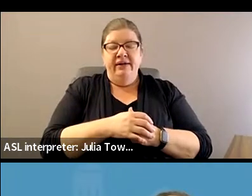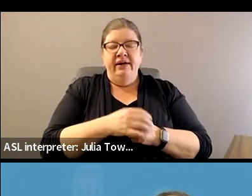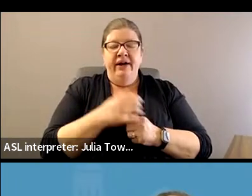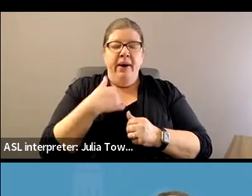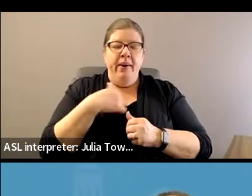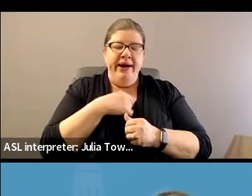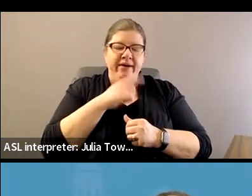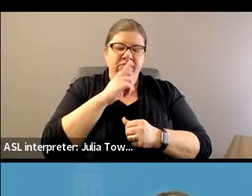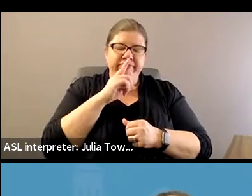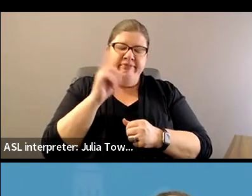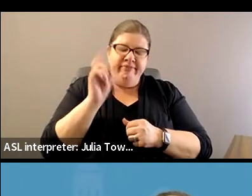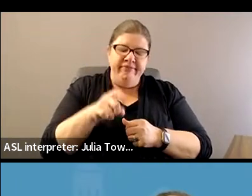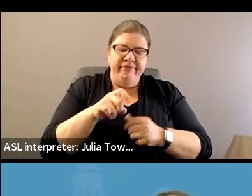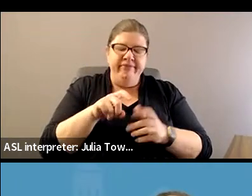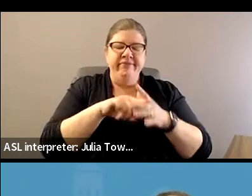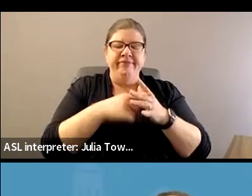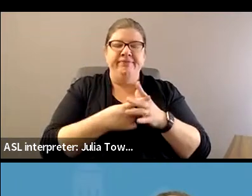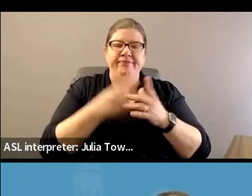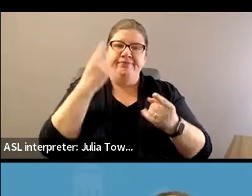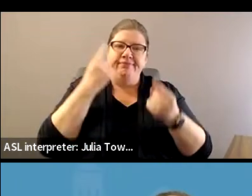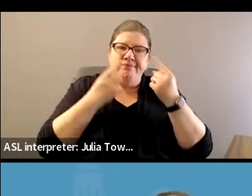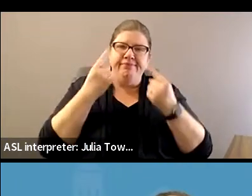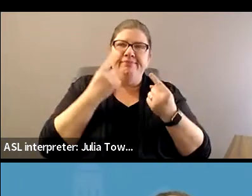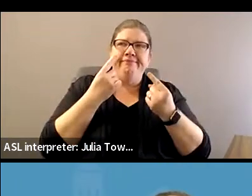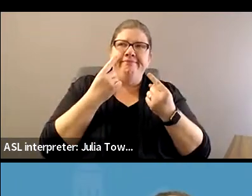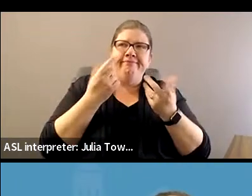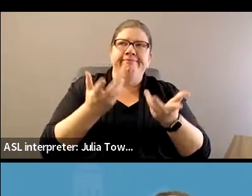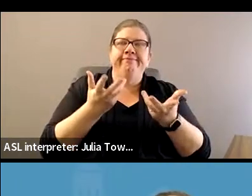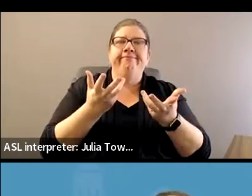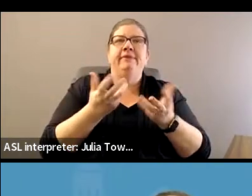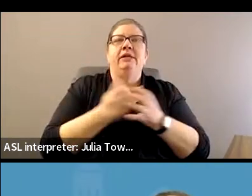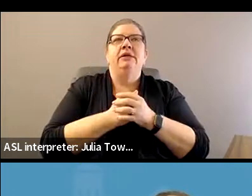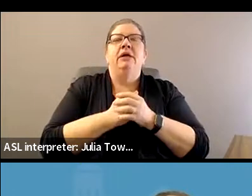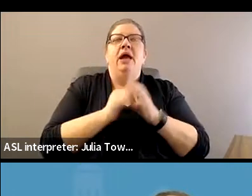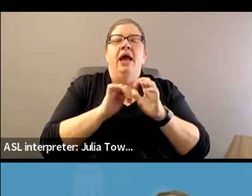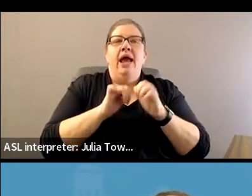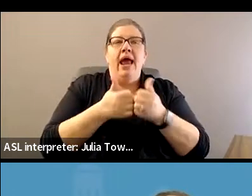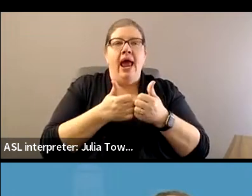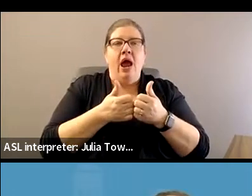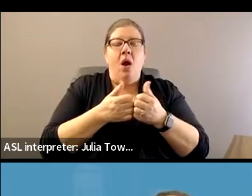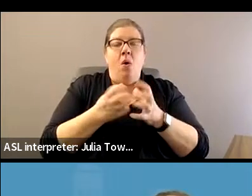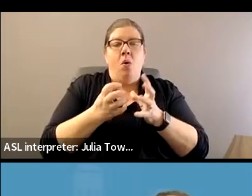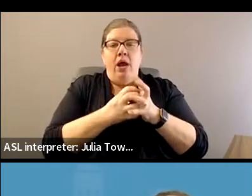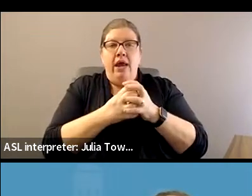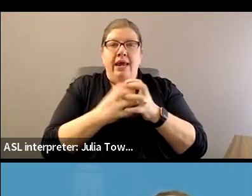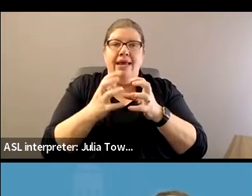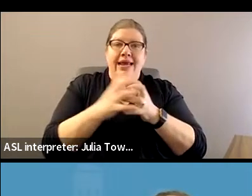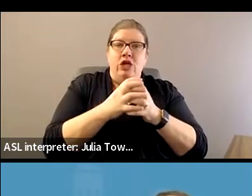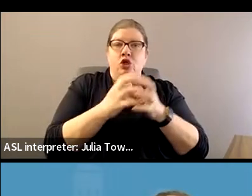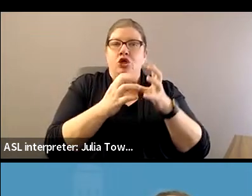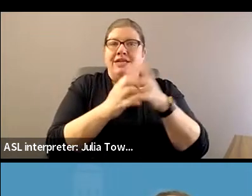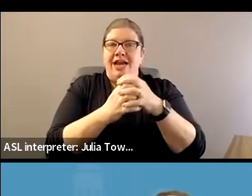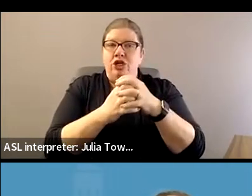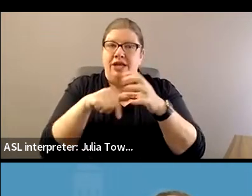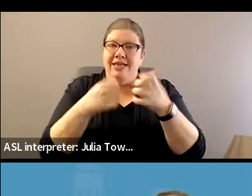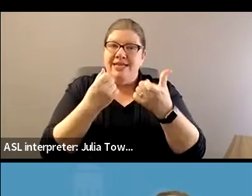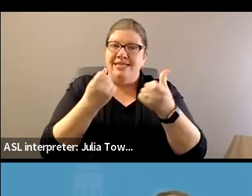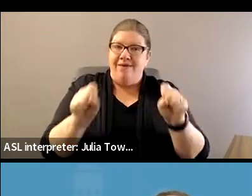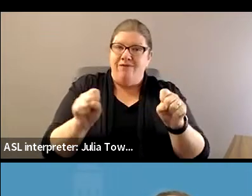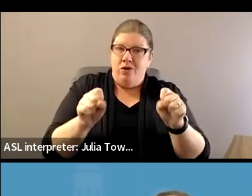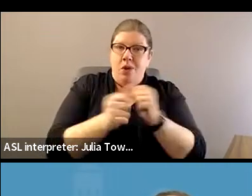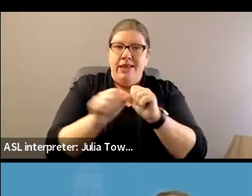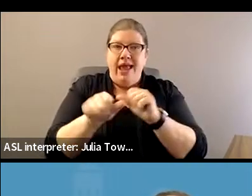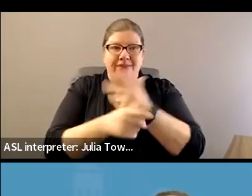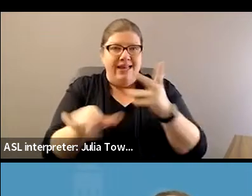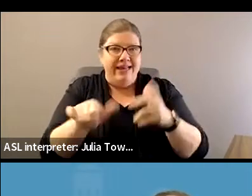we really need to start thinking about how intersectional this effort is with everything else that we're doing. And as